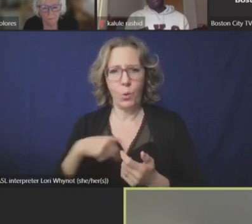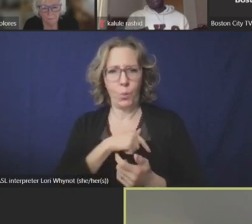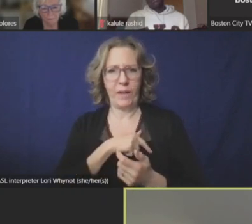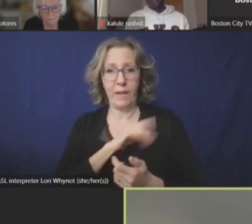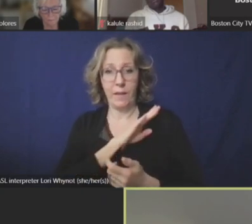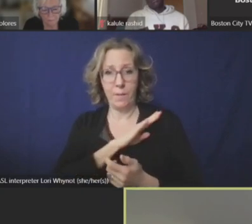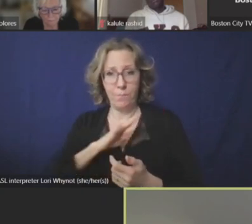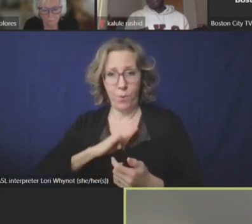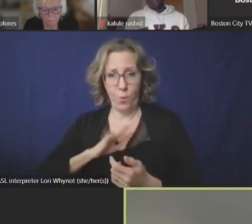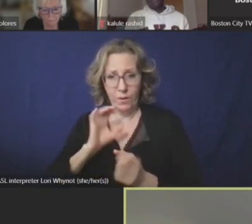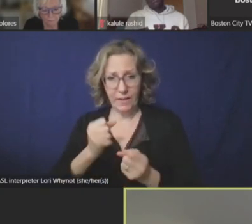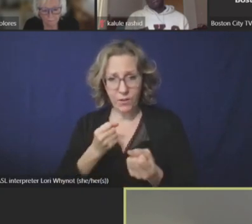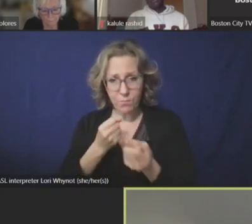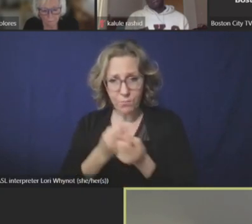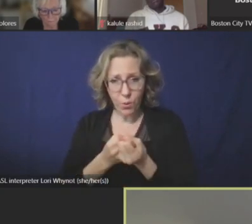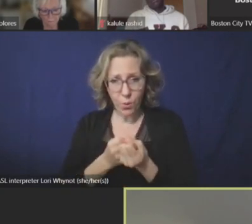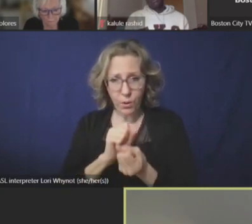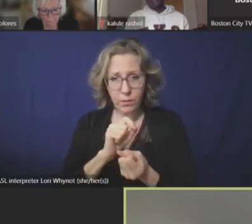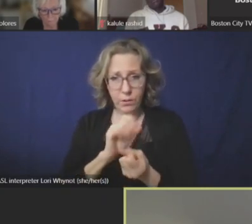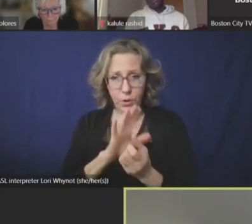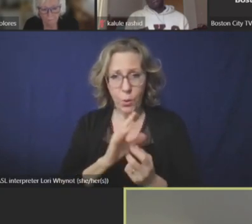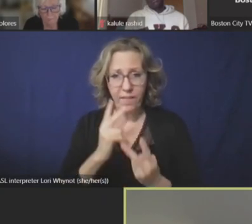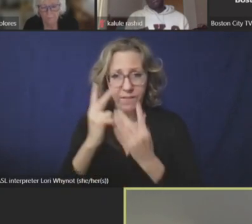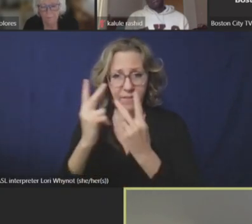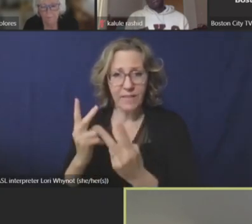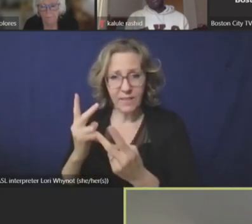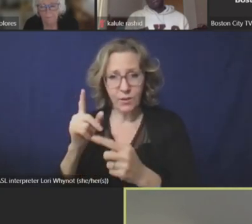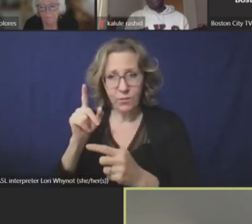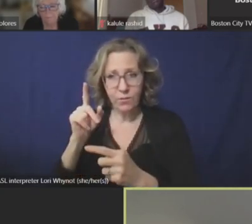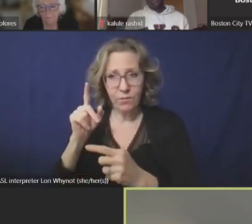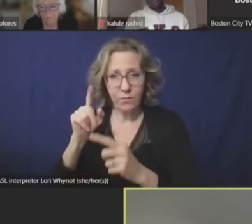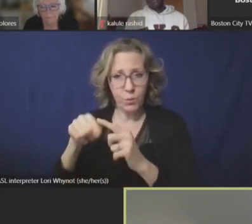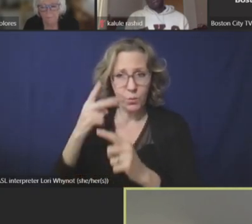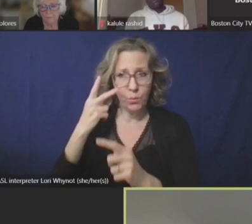to Secretary Buttigieg,